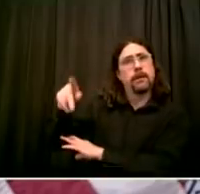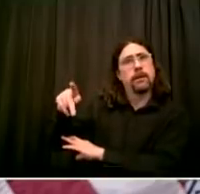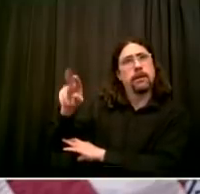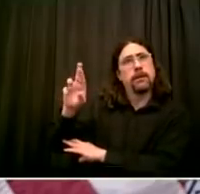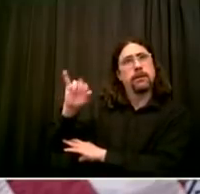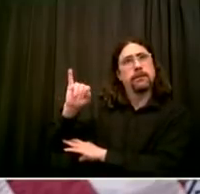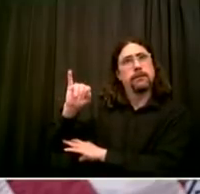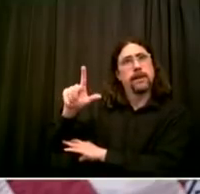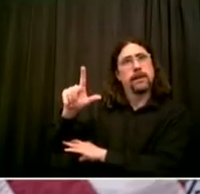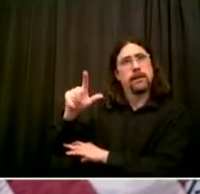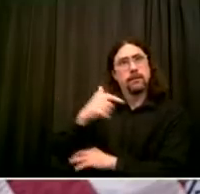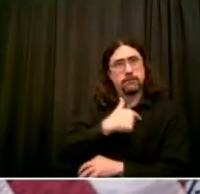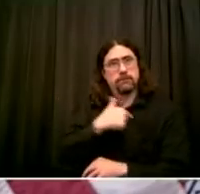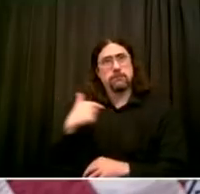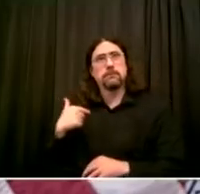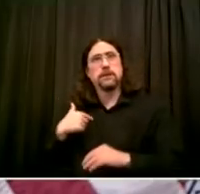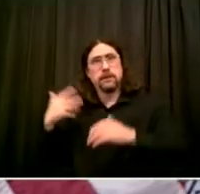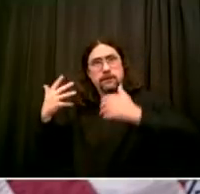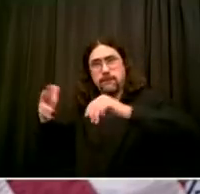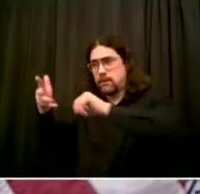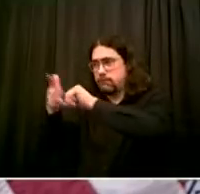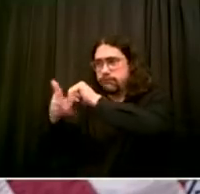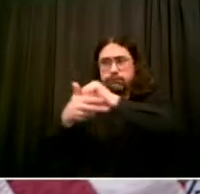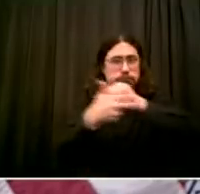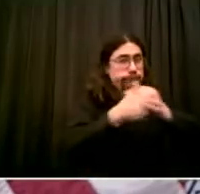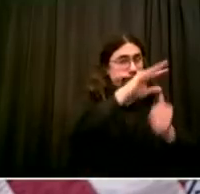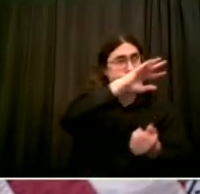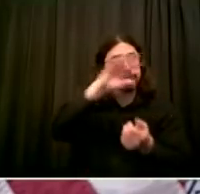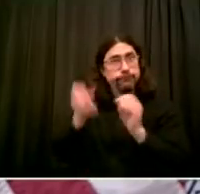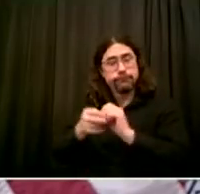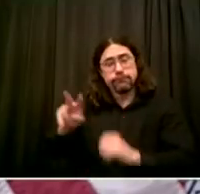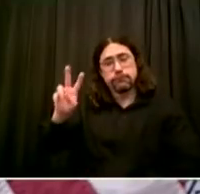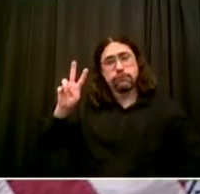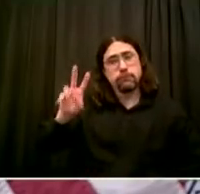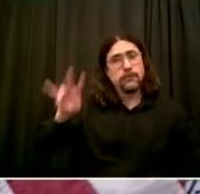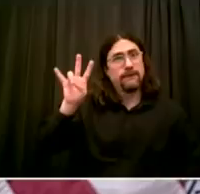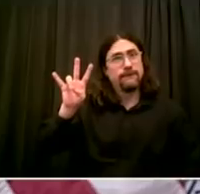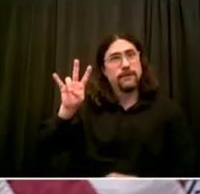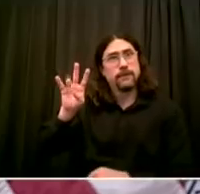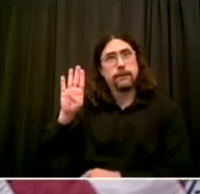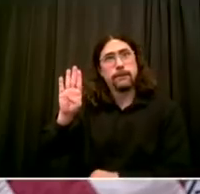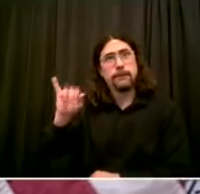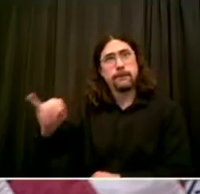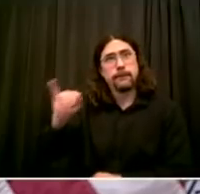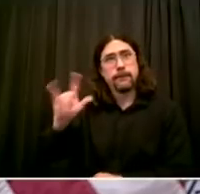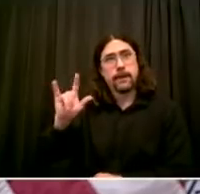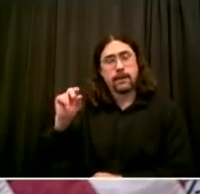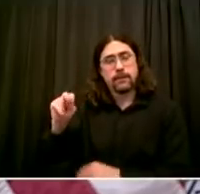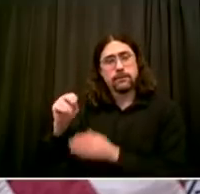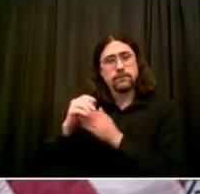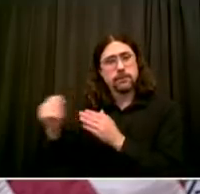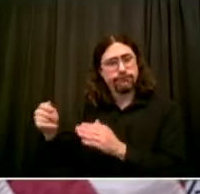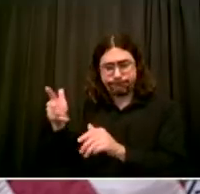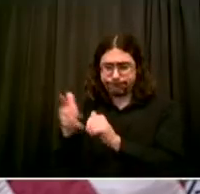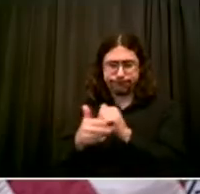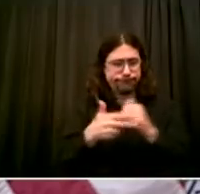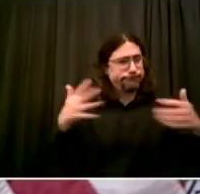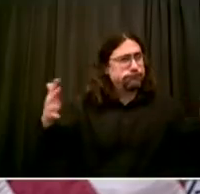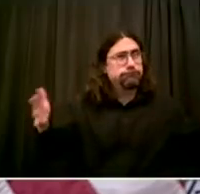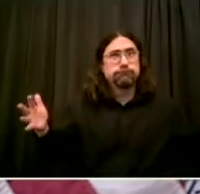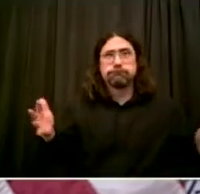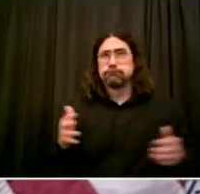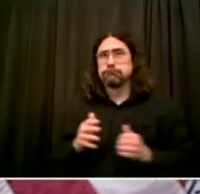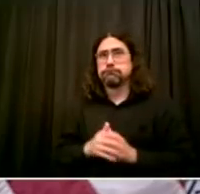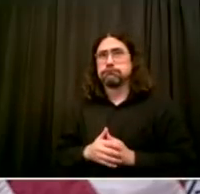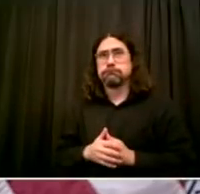We obviously have shown the ability over years to make a variety of savings